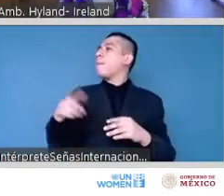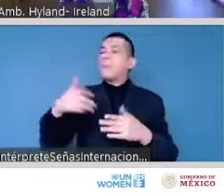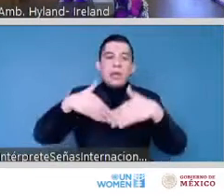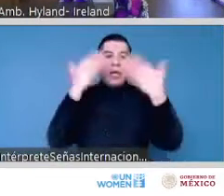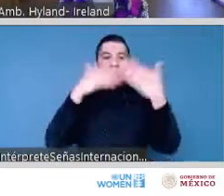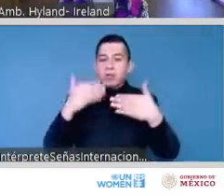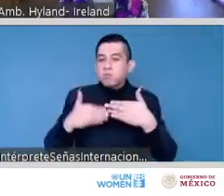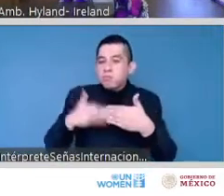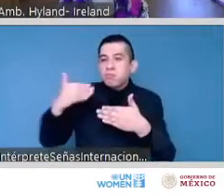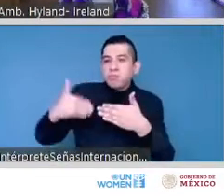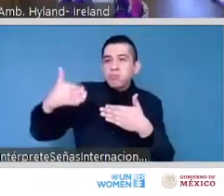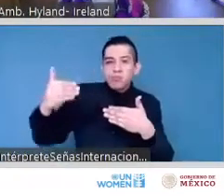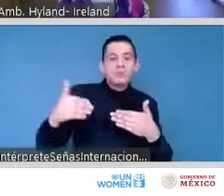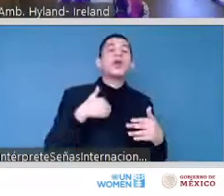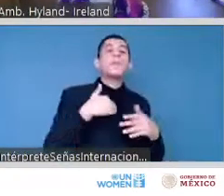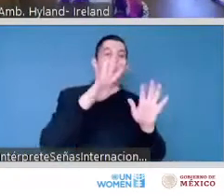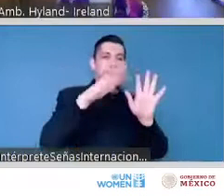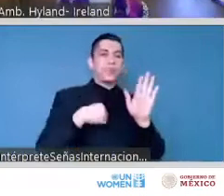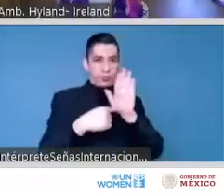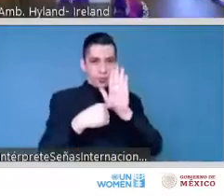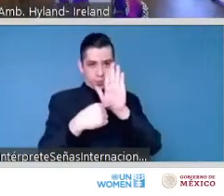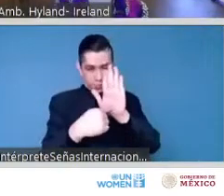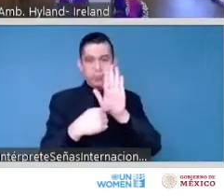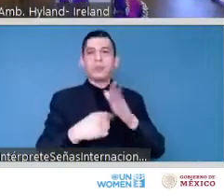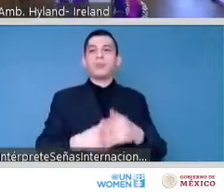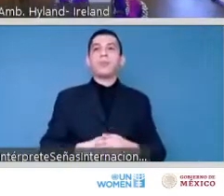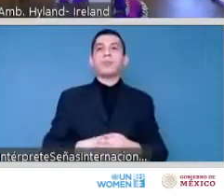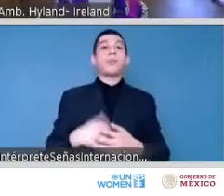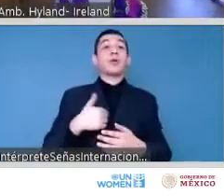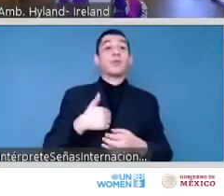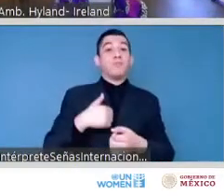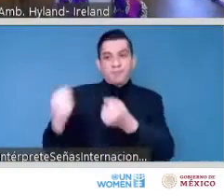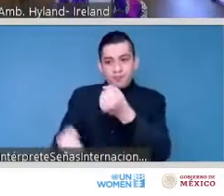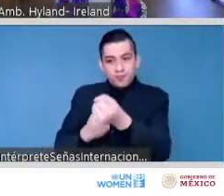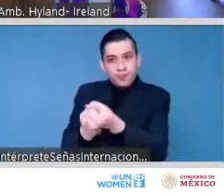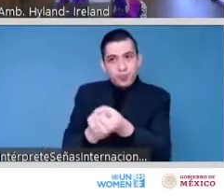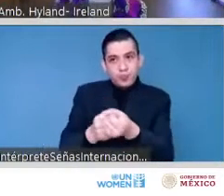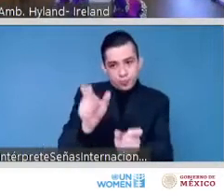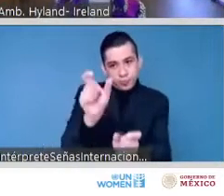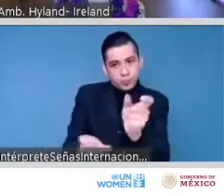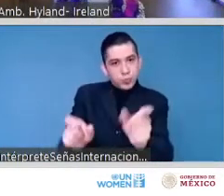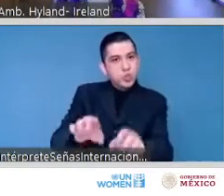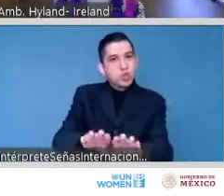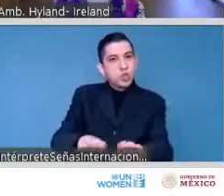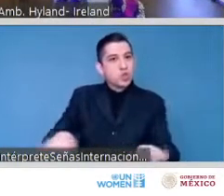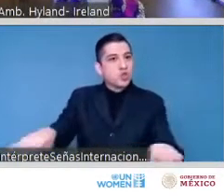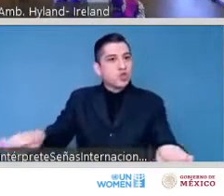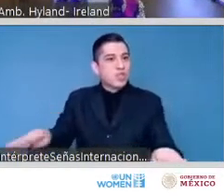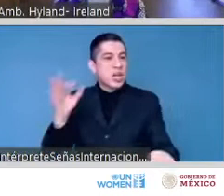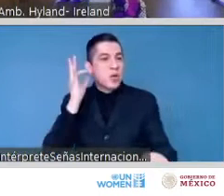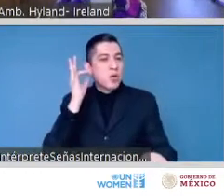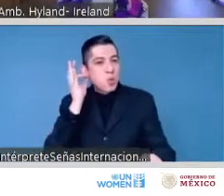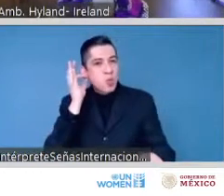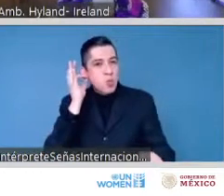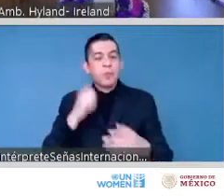well, IHL requires that the specific protection, health, and assistance needs of women and girls affected by armed conflict